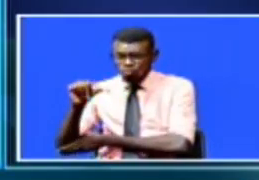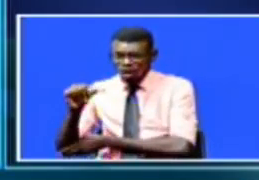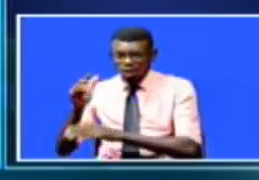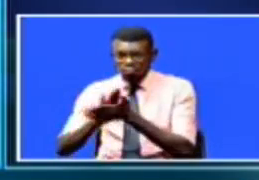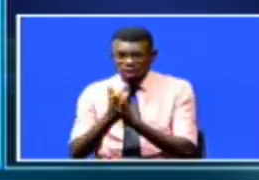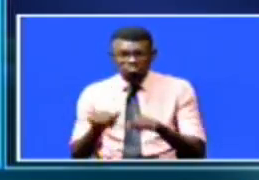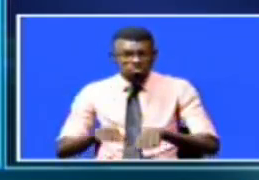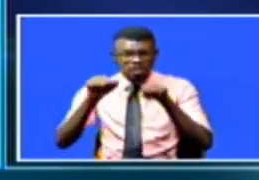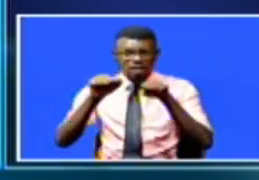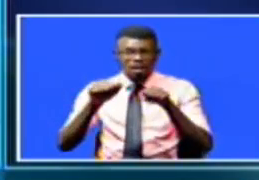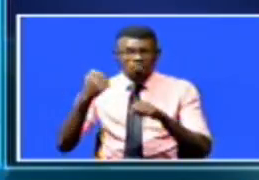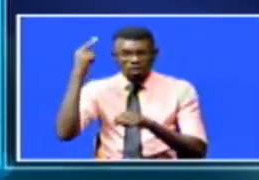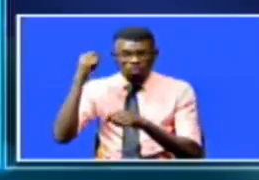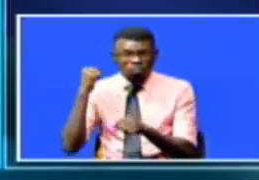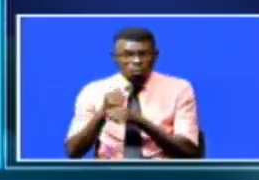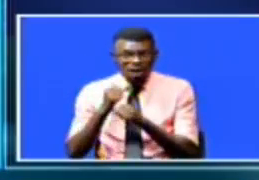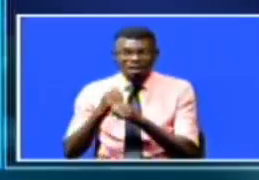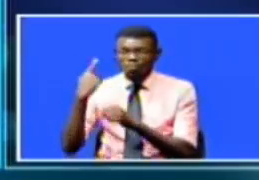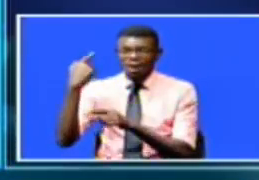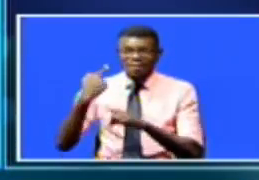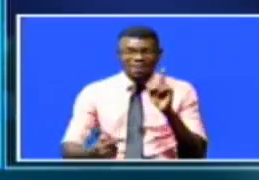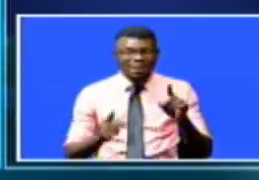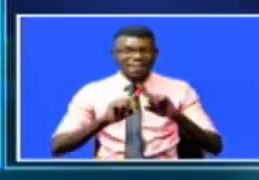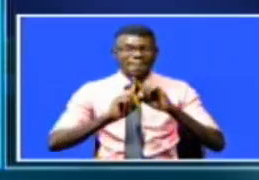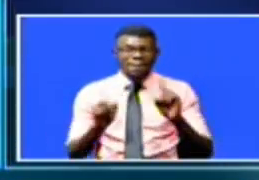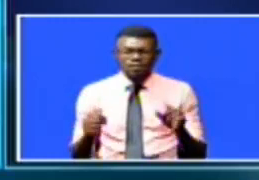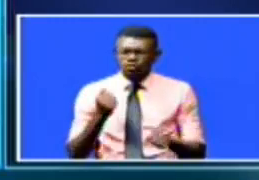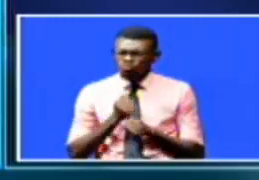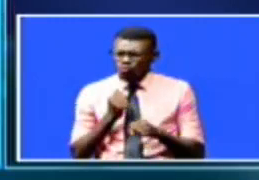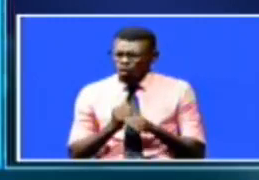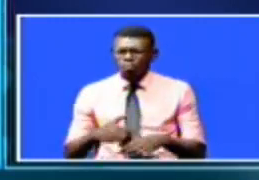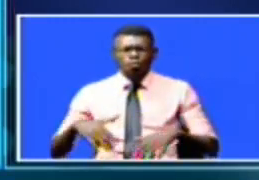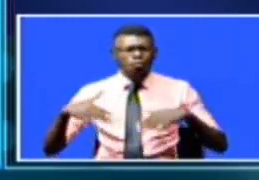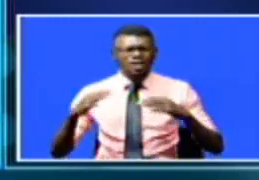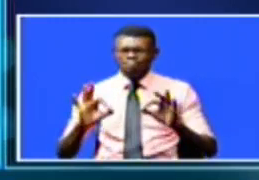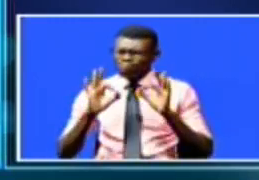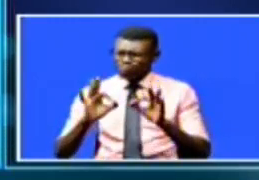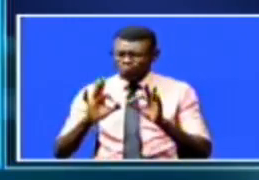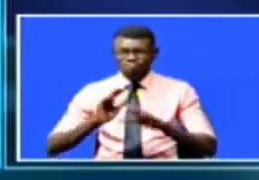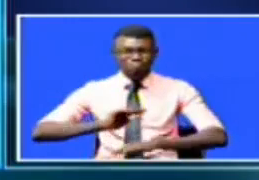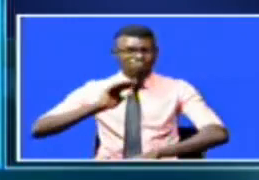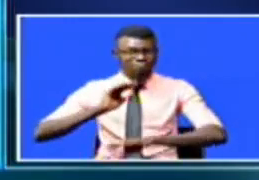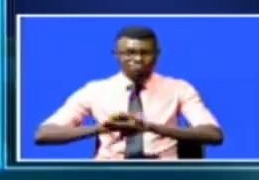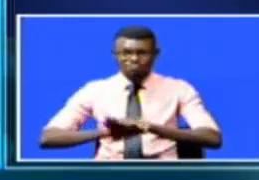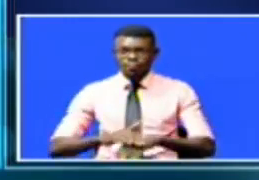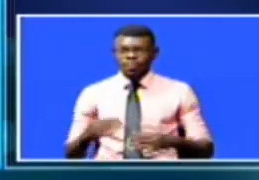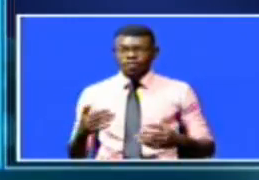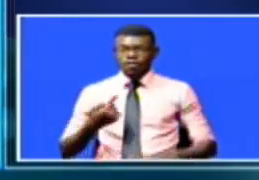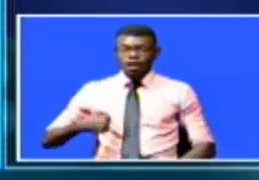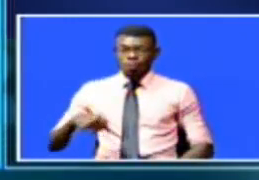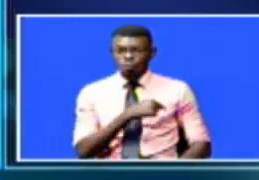as chairperson for 1 year. But because he did a very good job, we all agreed to allow him to